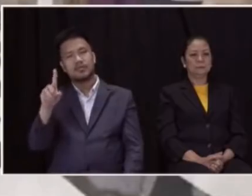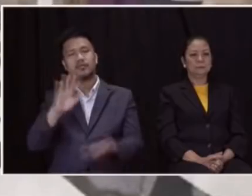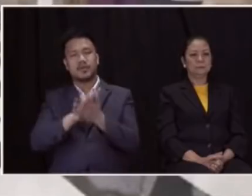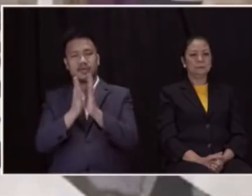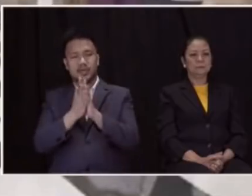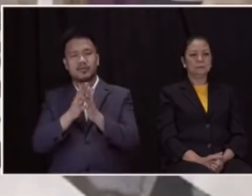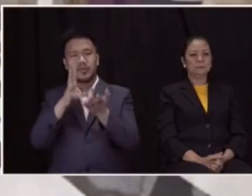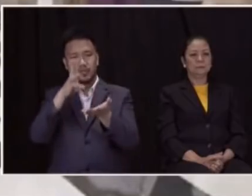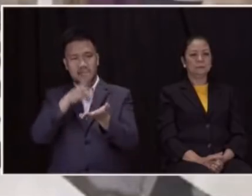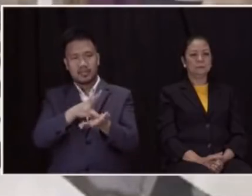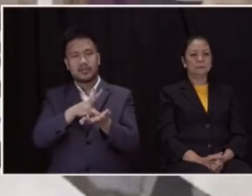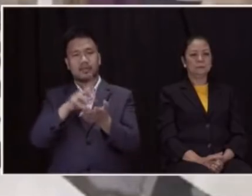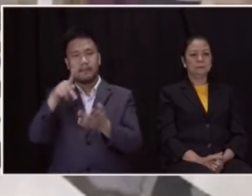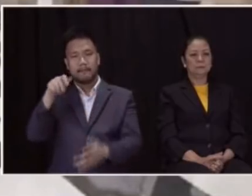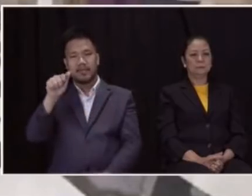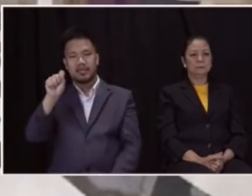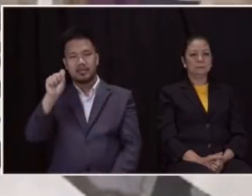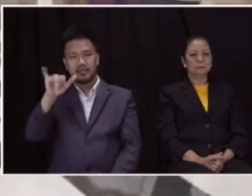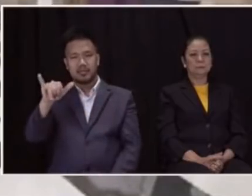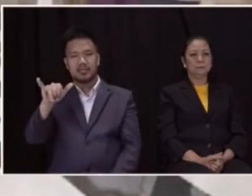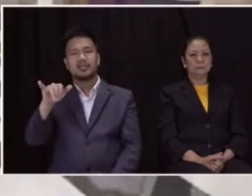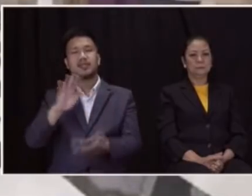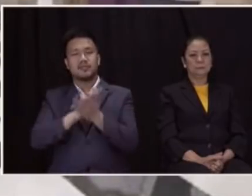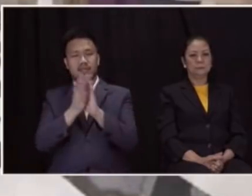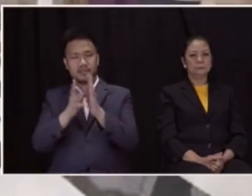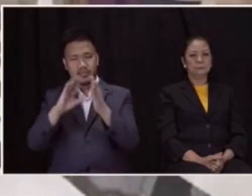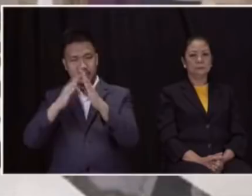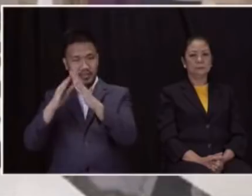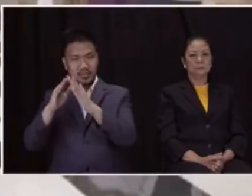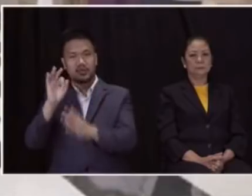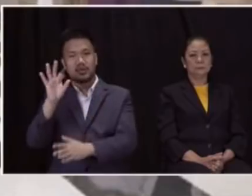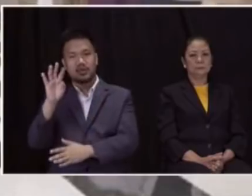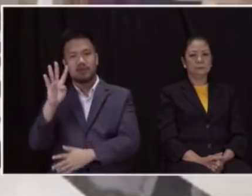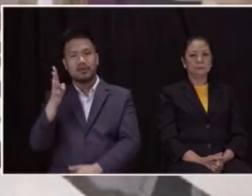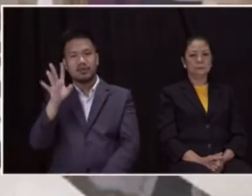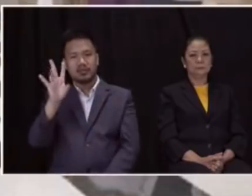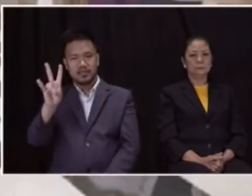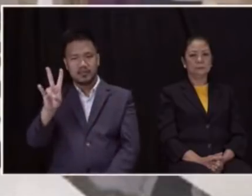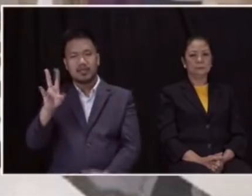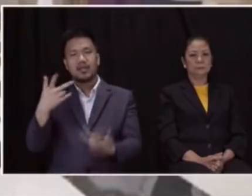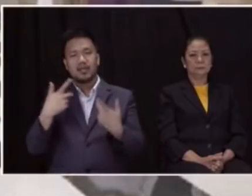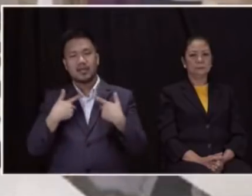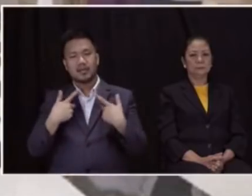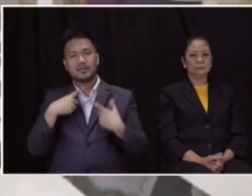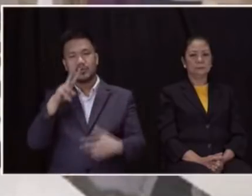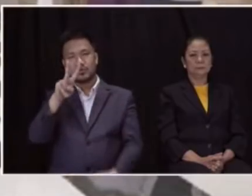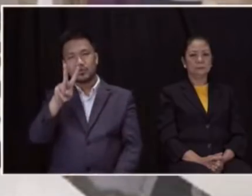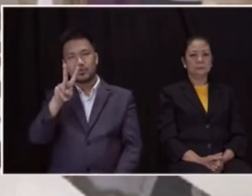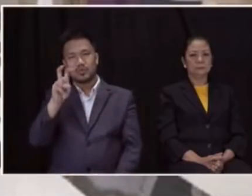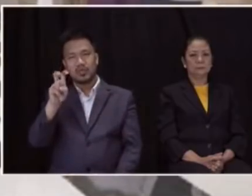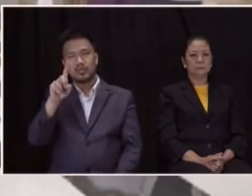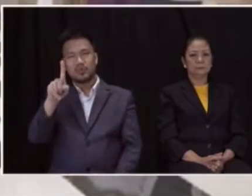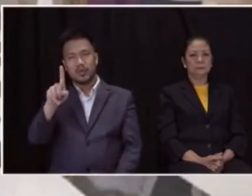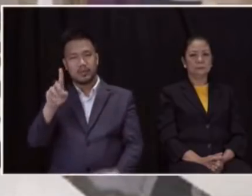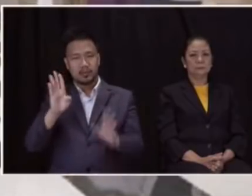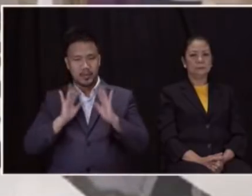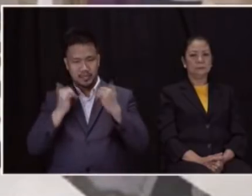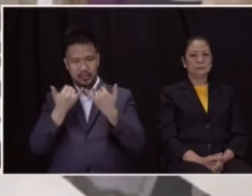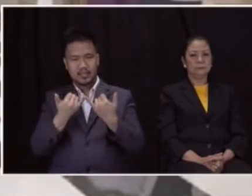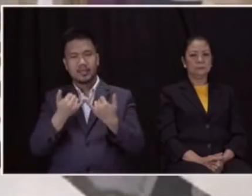later proclaimed a city in 1947. It is now composed of 201 barangays. It has